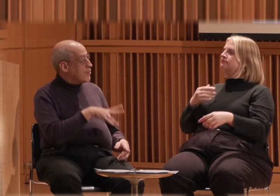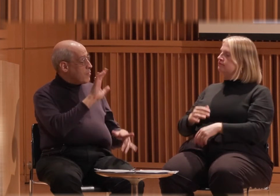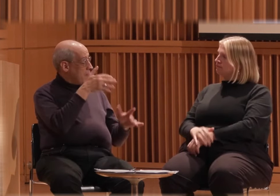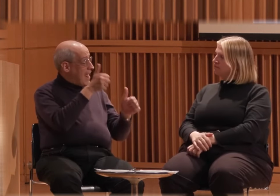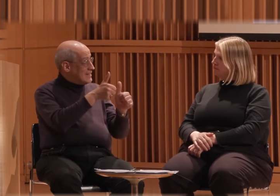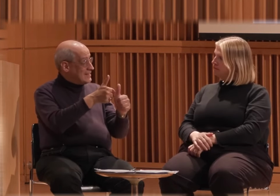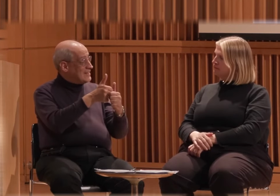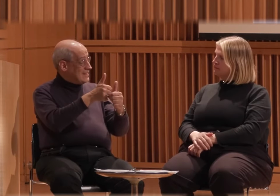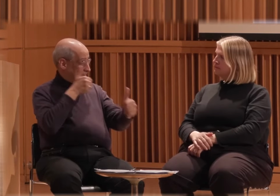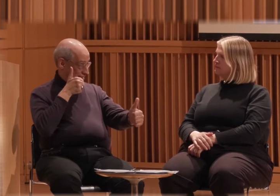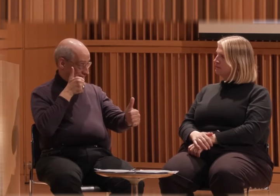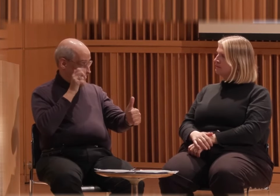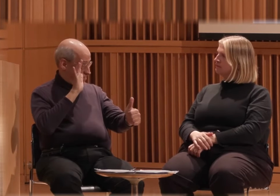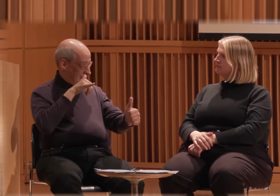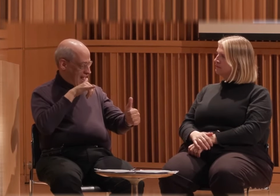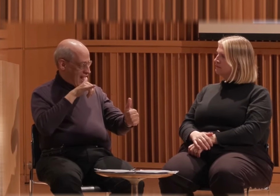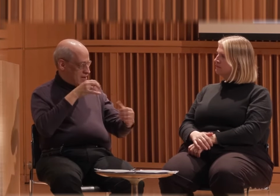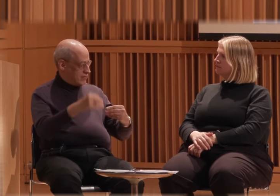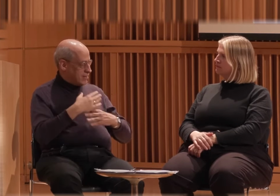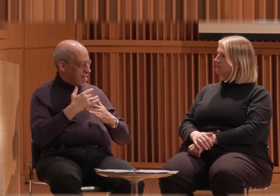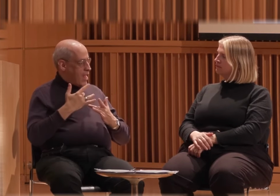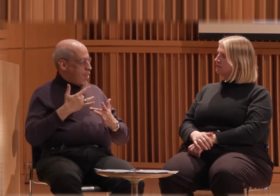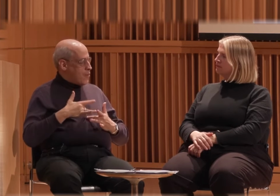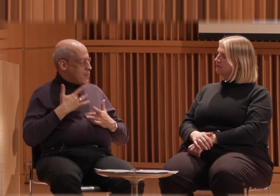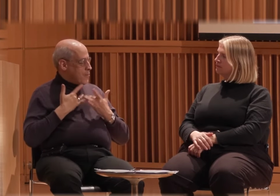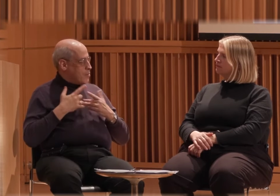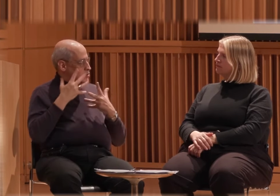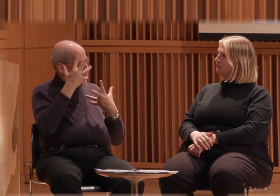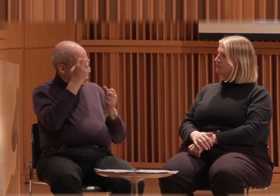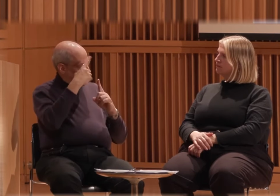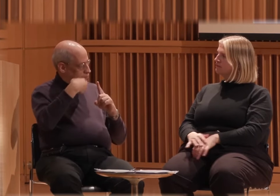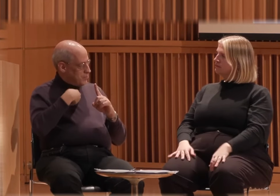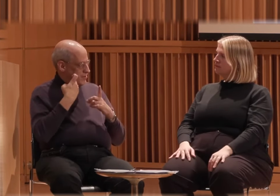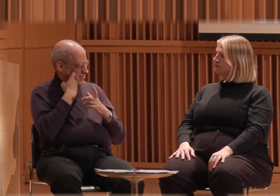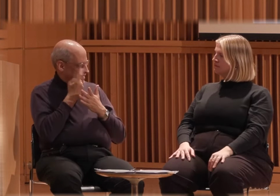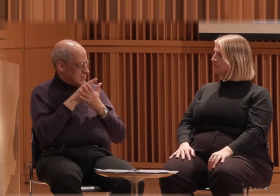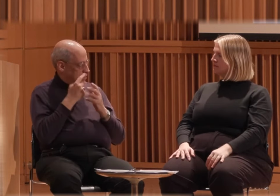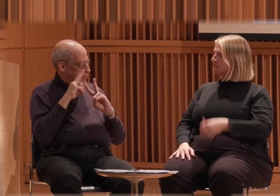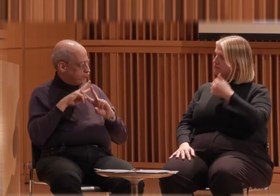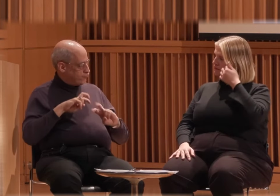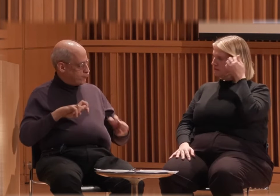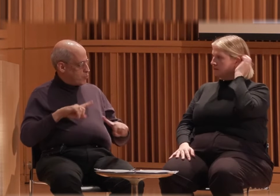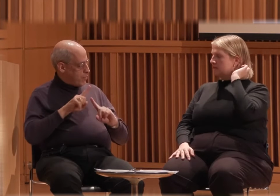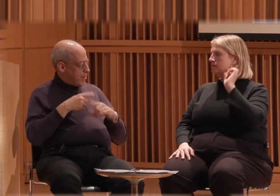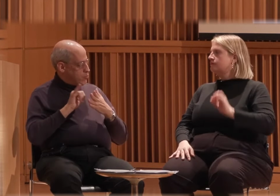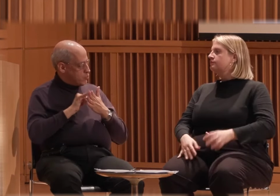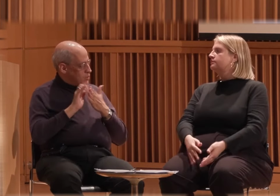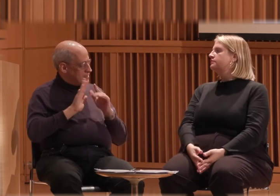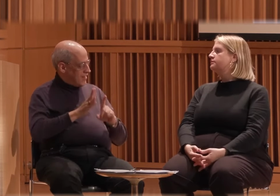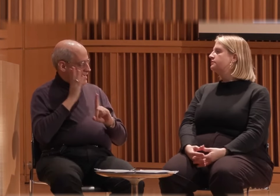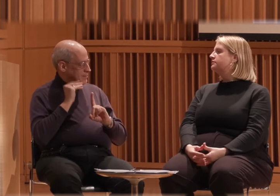distance actually brought up a lot of emotional memories for me this week when I was kind of reflecting a little bit about the New York City